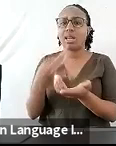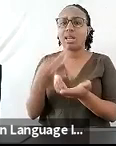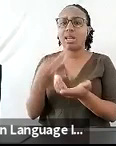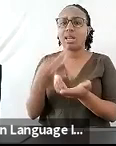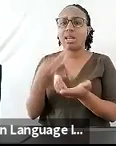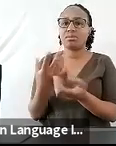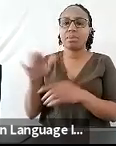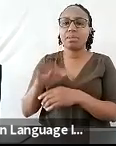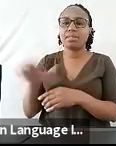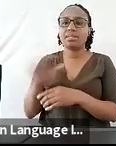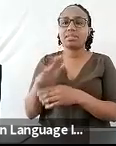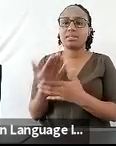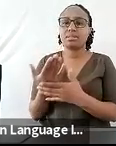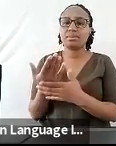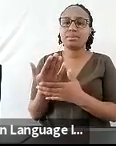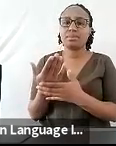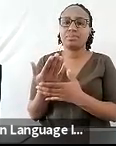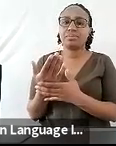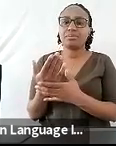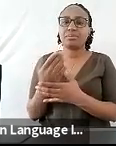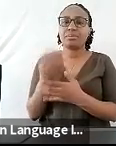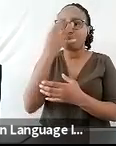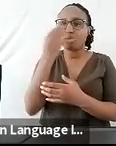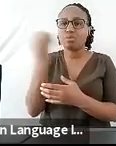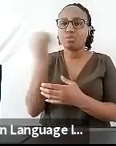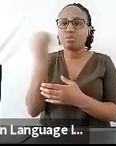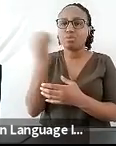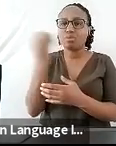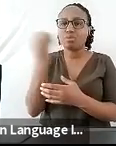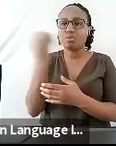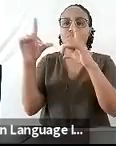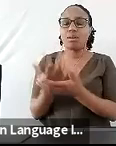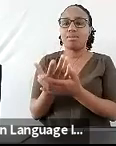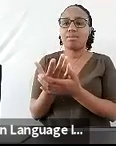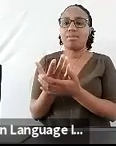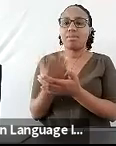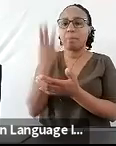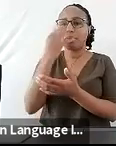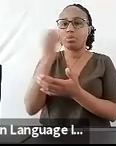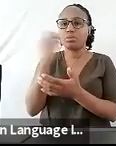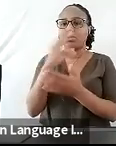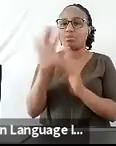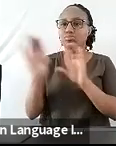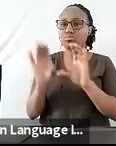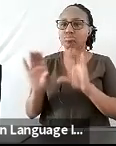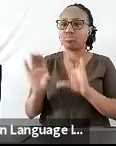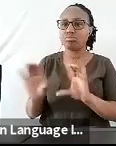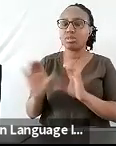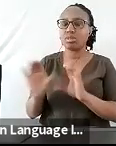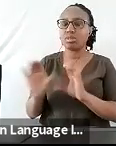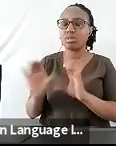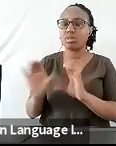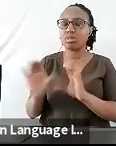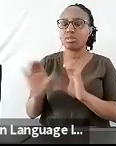Beautifully photographed, beautifully laid out, and more. I just want to see more of that. And I as a traveler, I